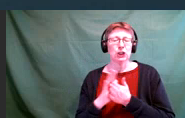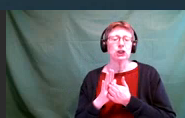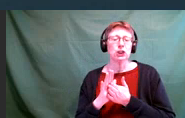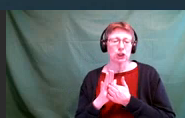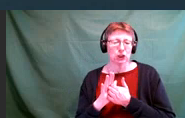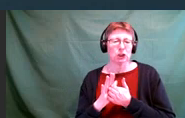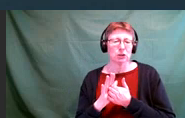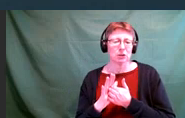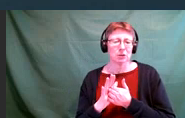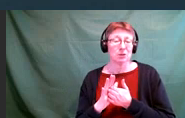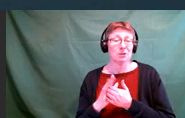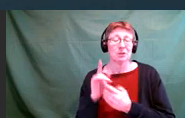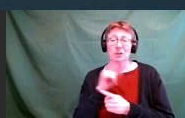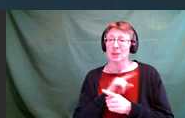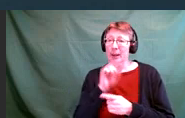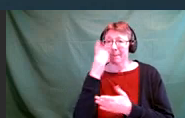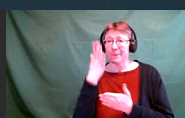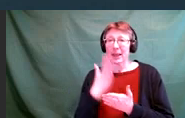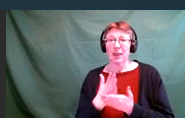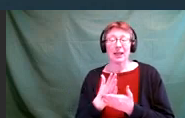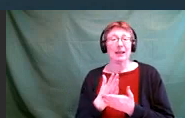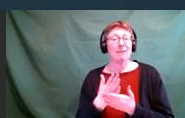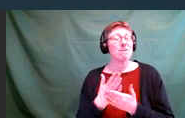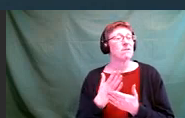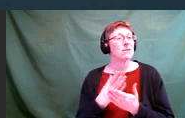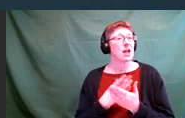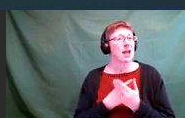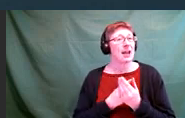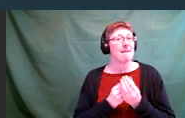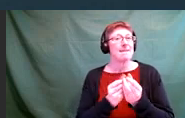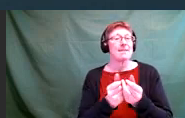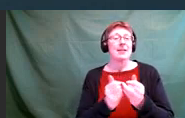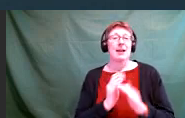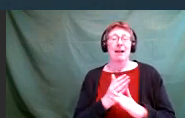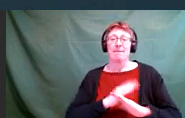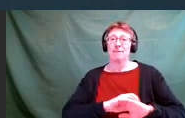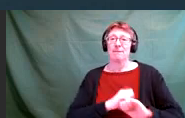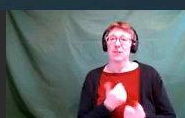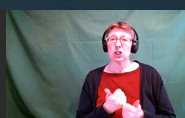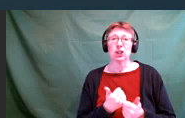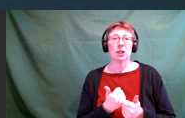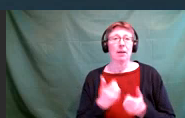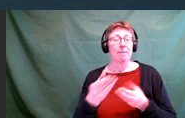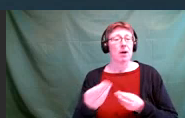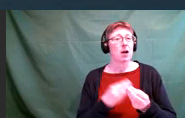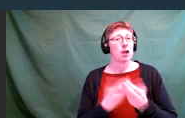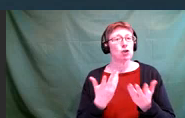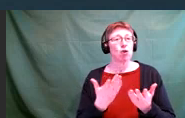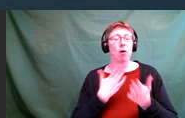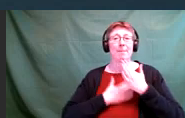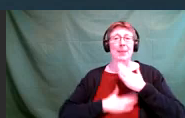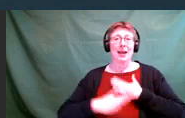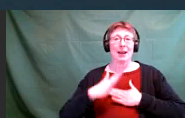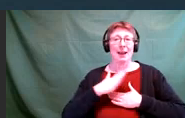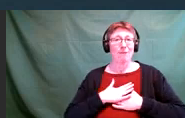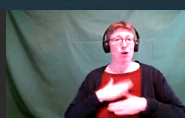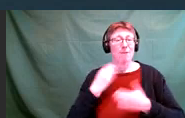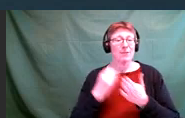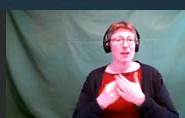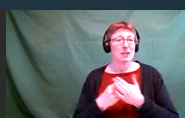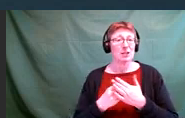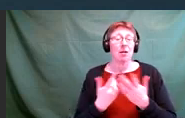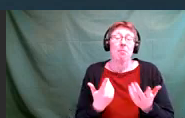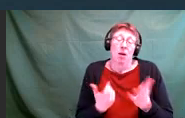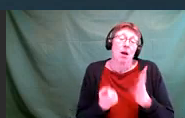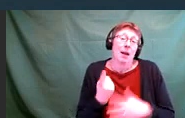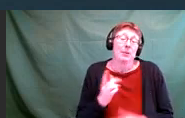Whether or not you believe in efficient markets or behavioral finance, there are bubbles, there are